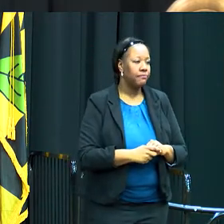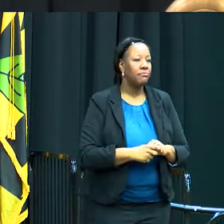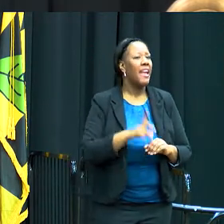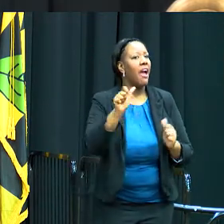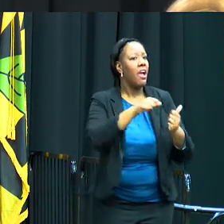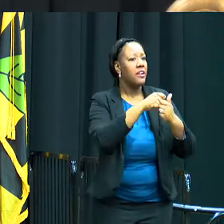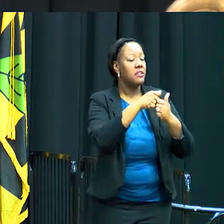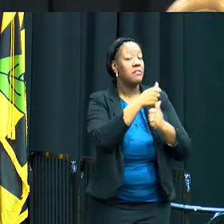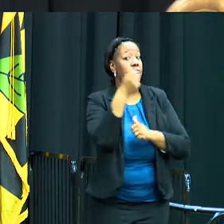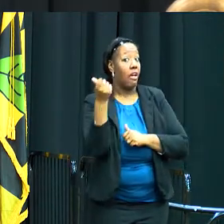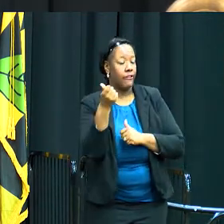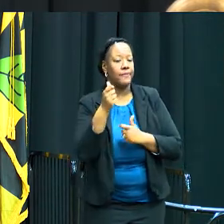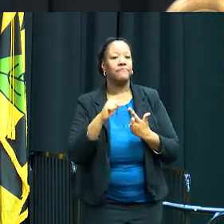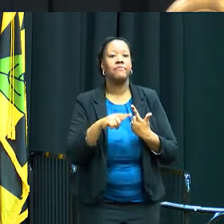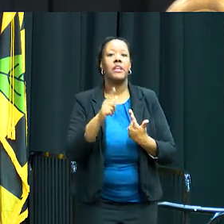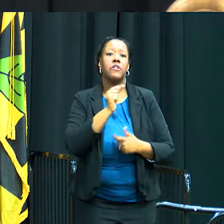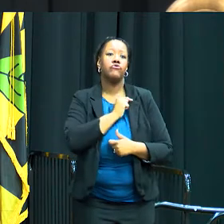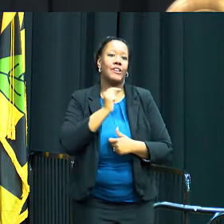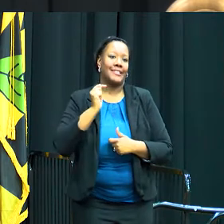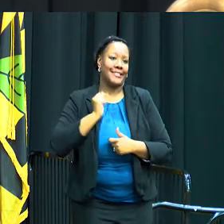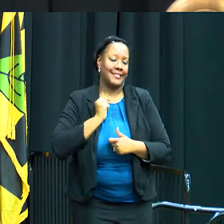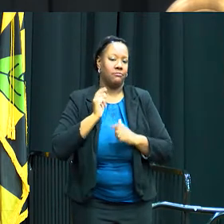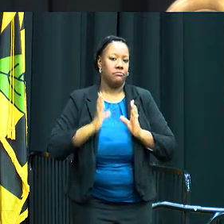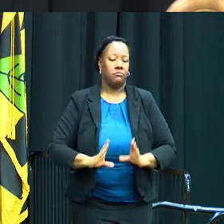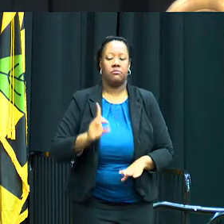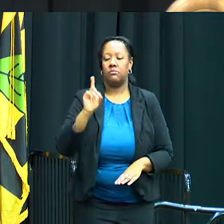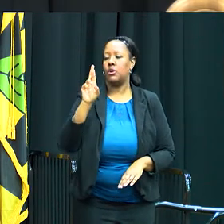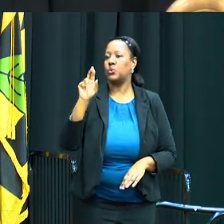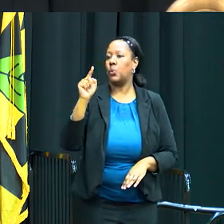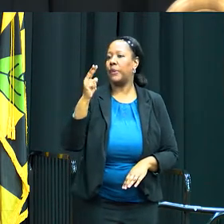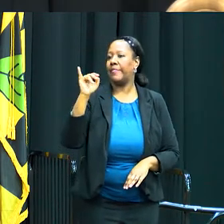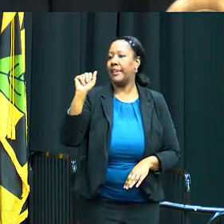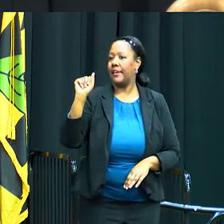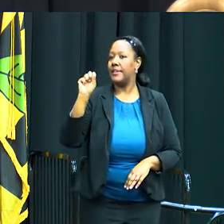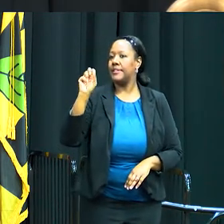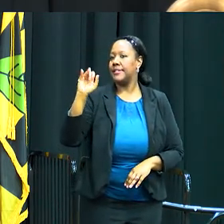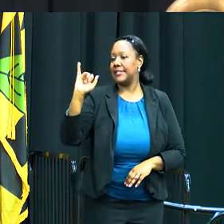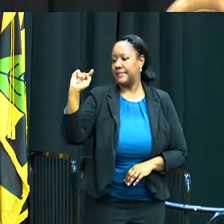Another very special guest, Trustee Emeritus Ms. Dorothea Smith.